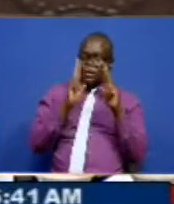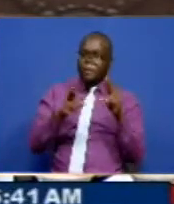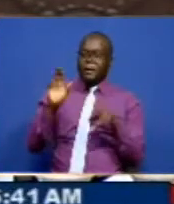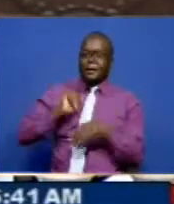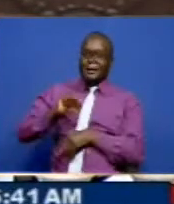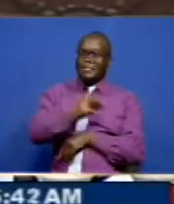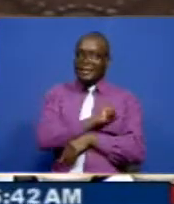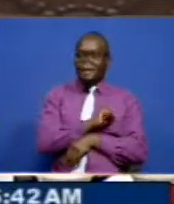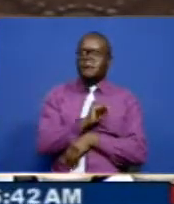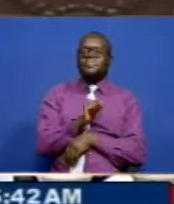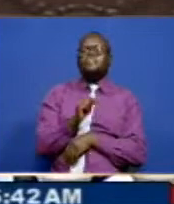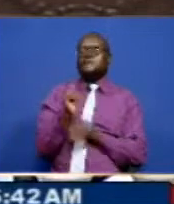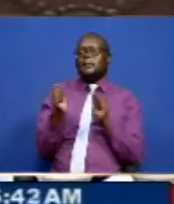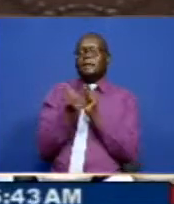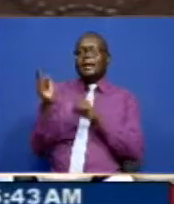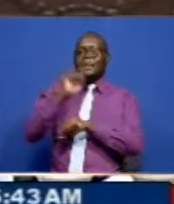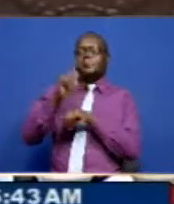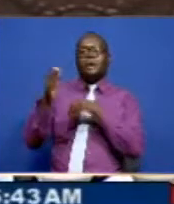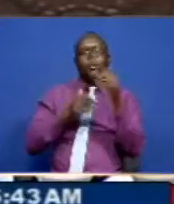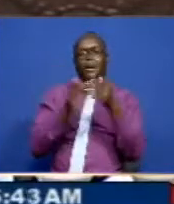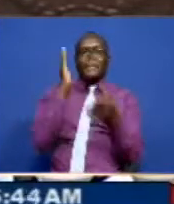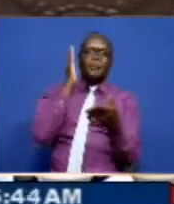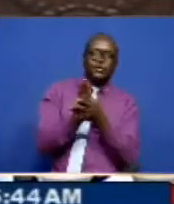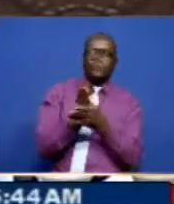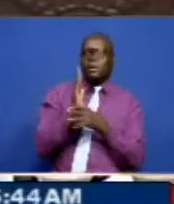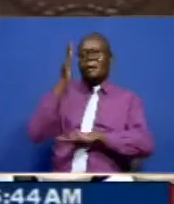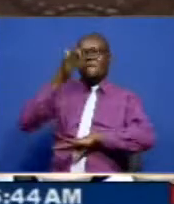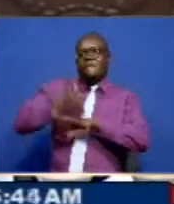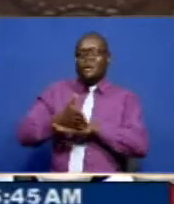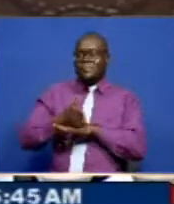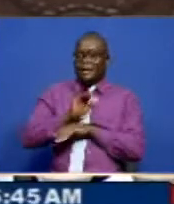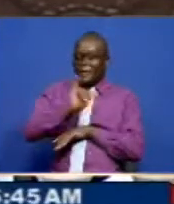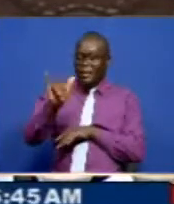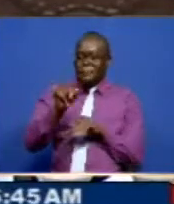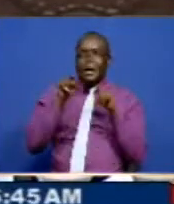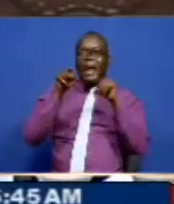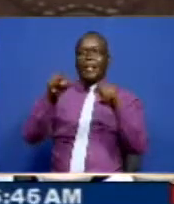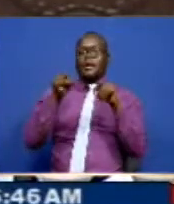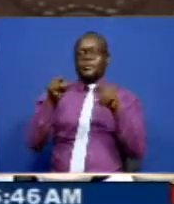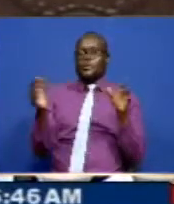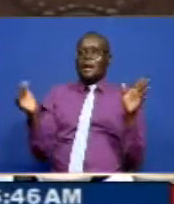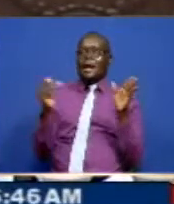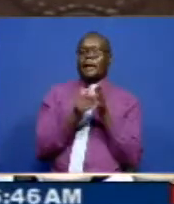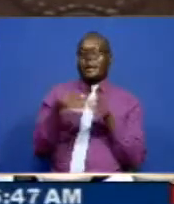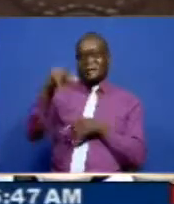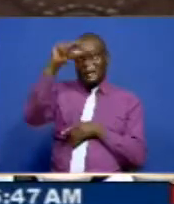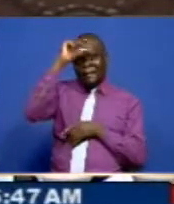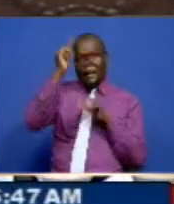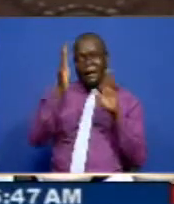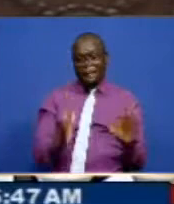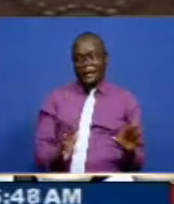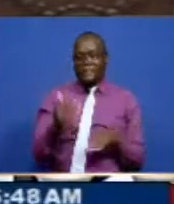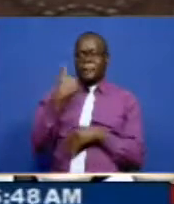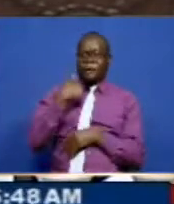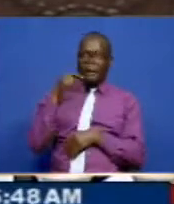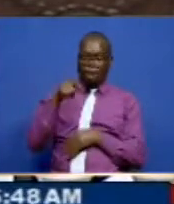Senate within 10 days whether it finds the particulars of the allegations against the Governor to have